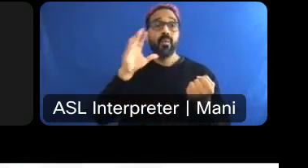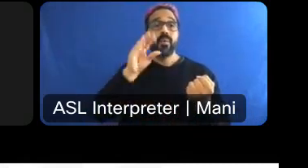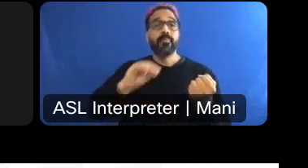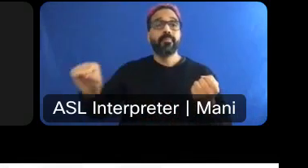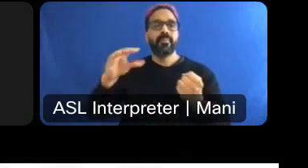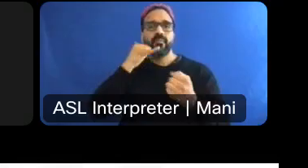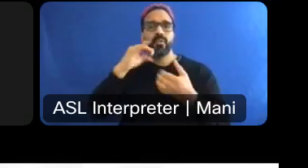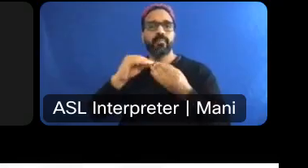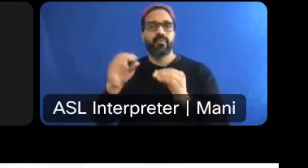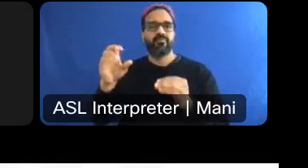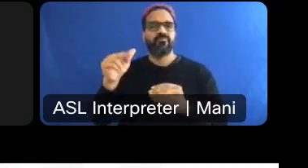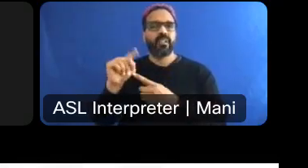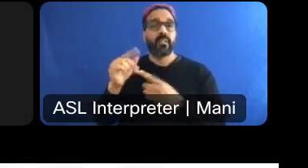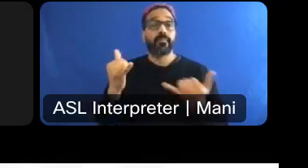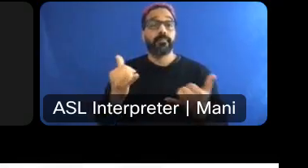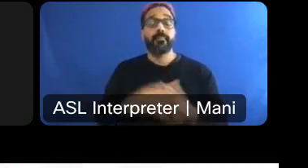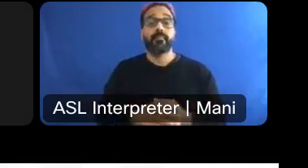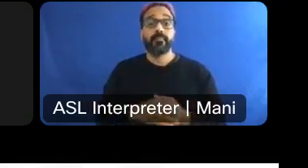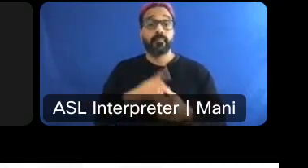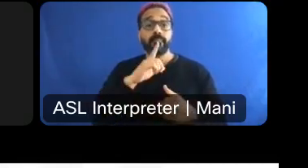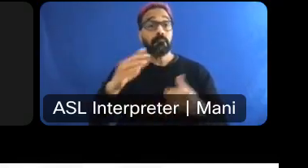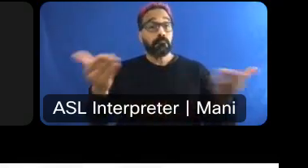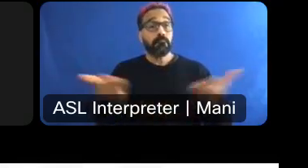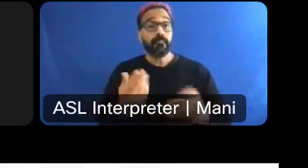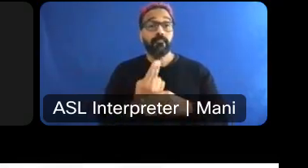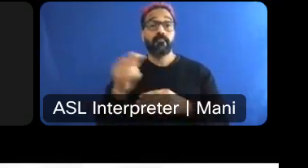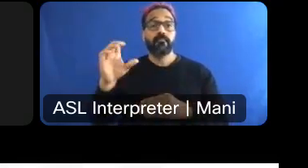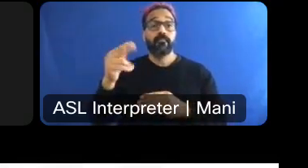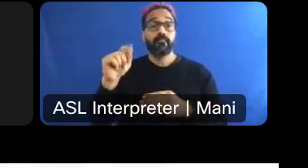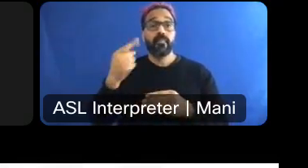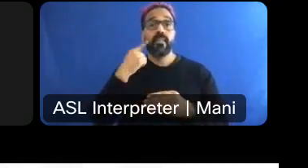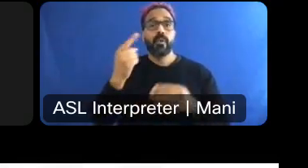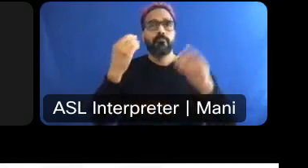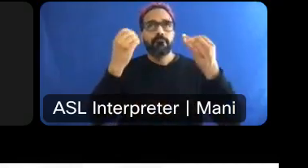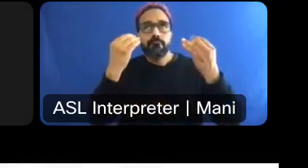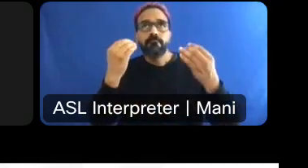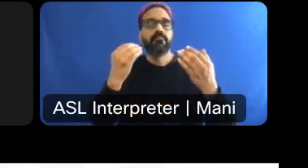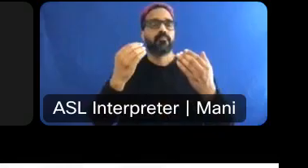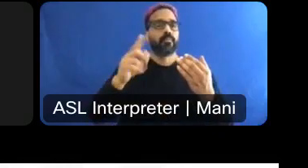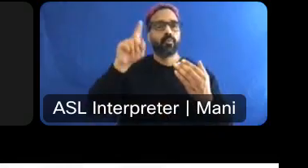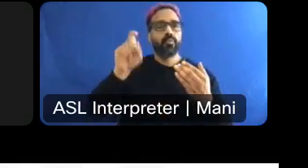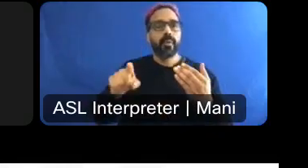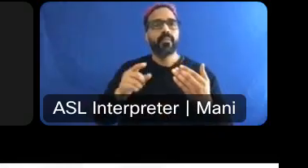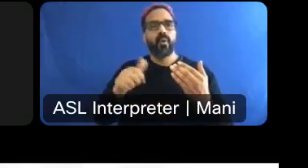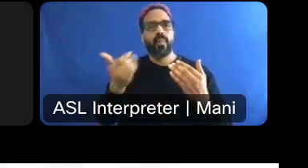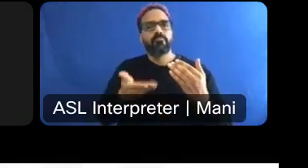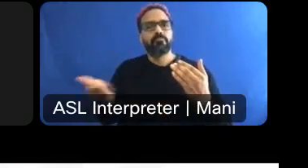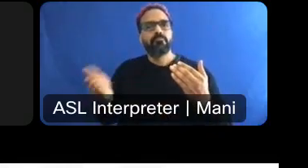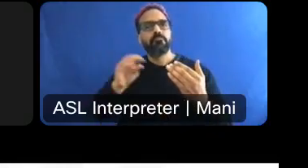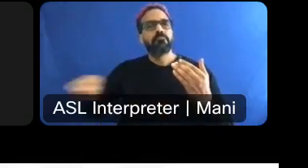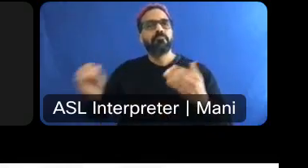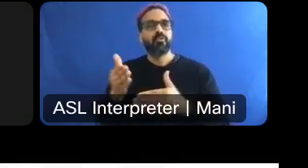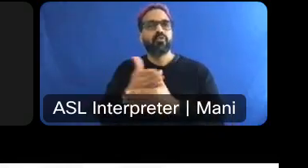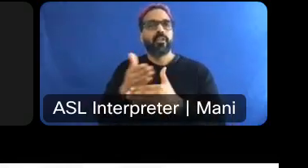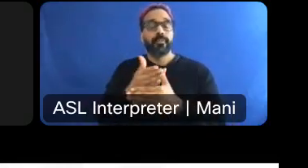We welcome you to use the chat feature to share thoughts, questions, and resources throughout the session. Your screen may look a little